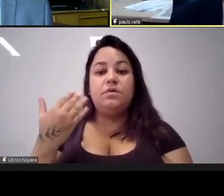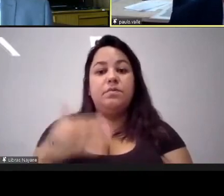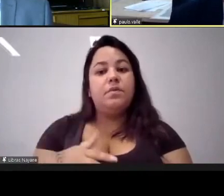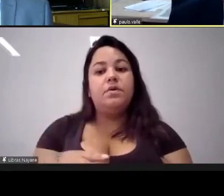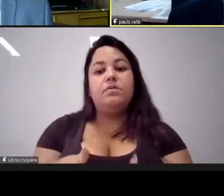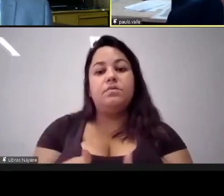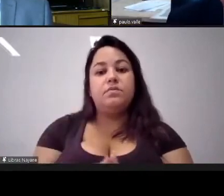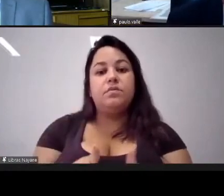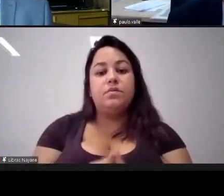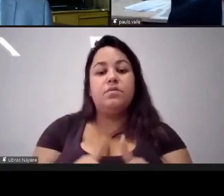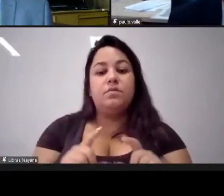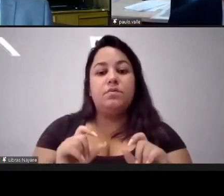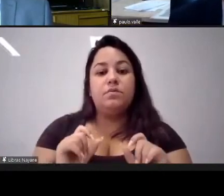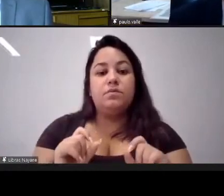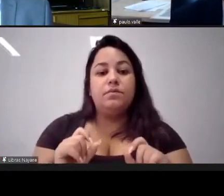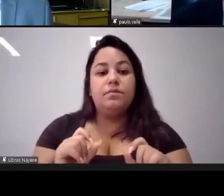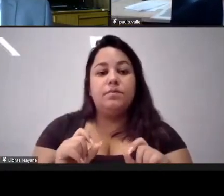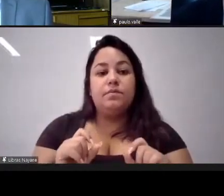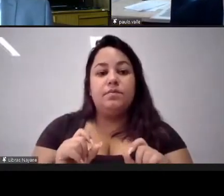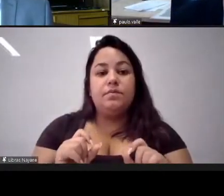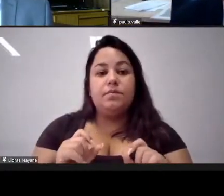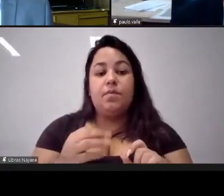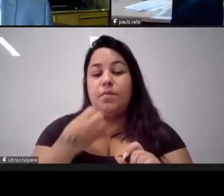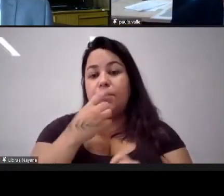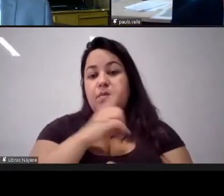faster due to time. So